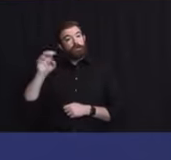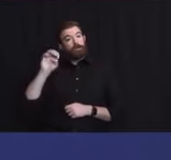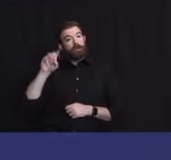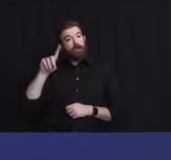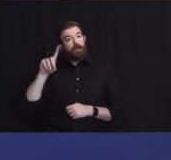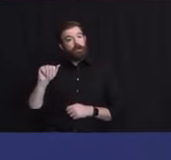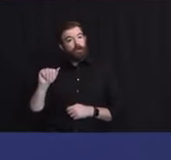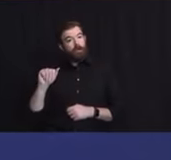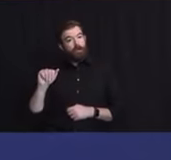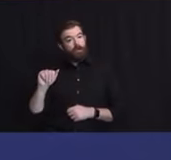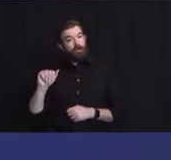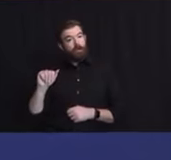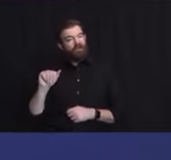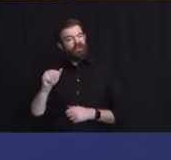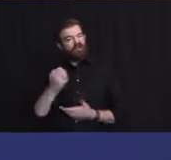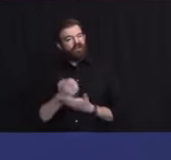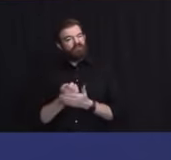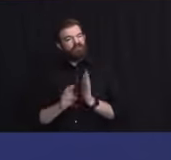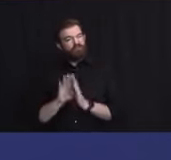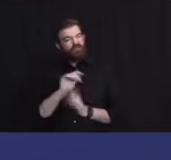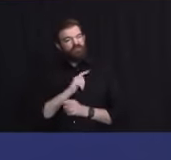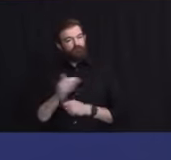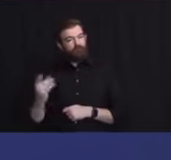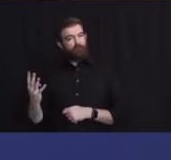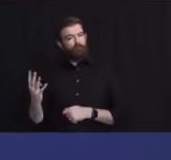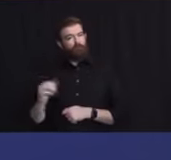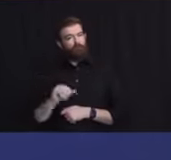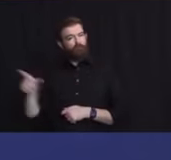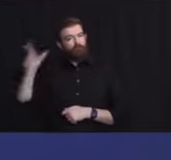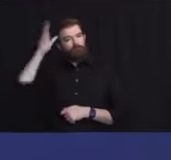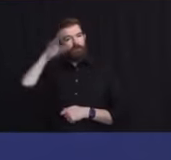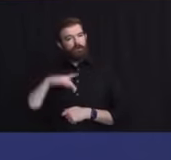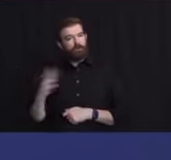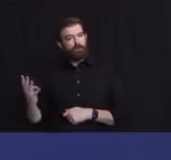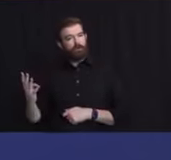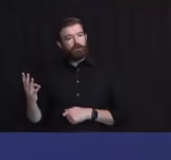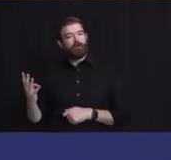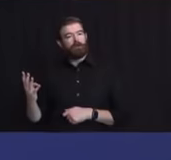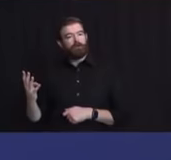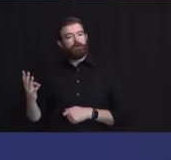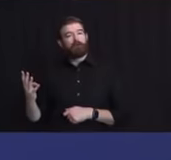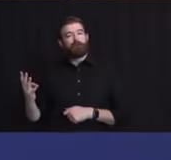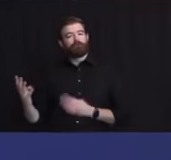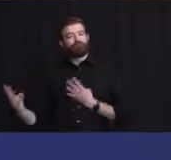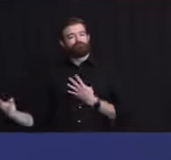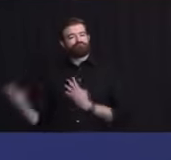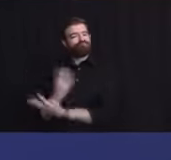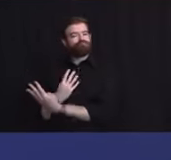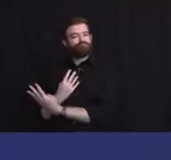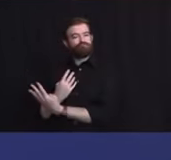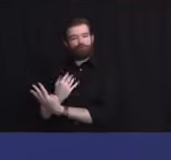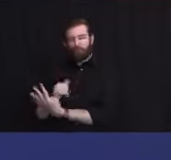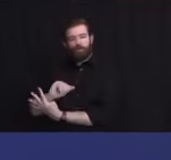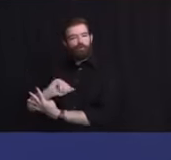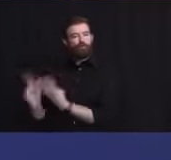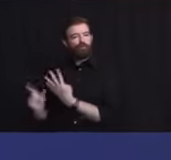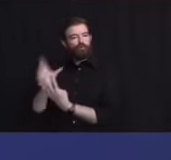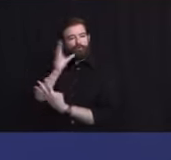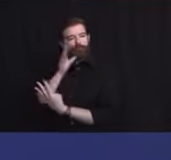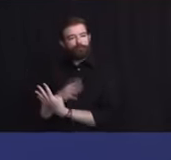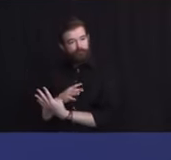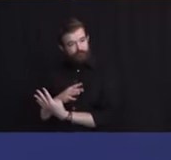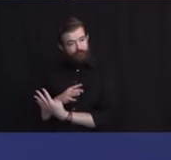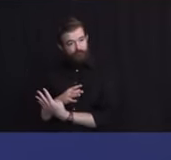directors. I just nominated 2 female prosecutors. The week before that, 2 members to the Port Authority